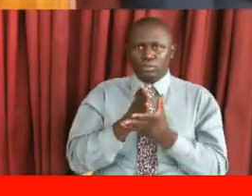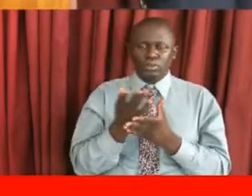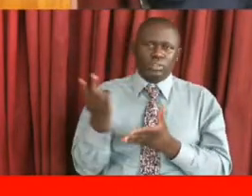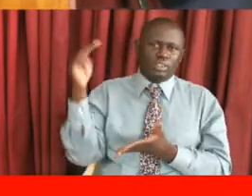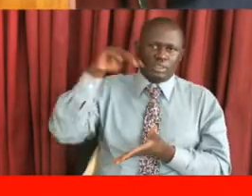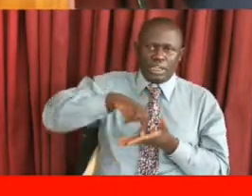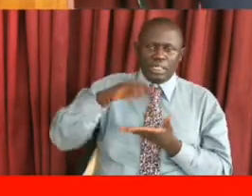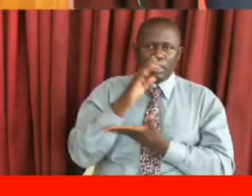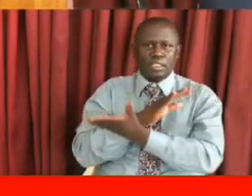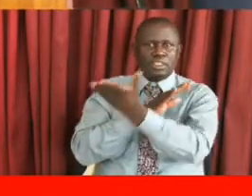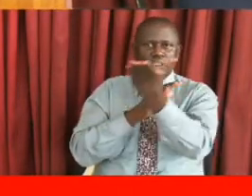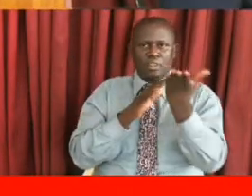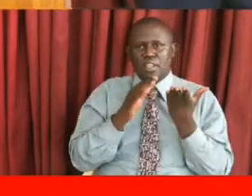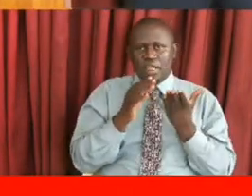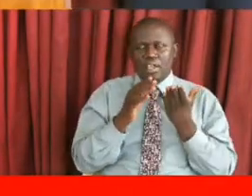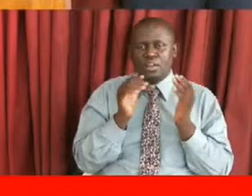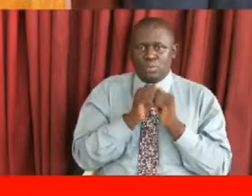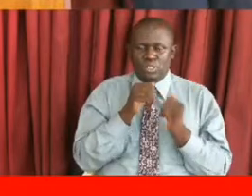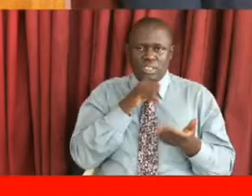it